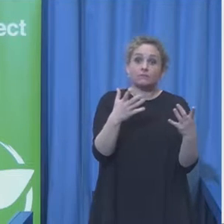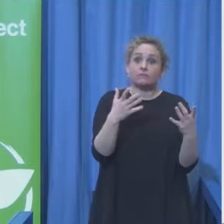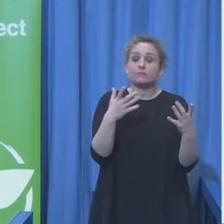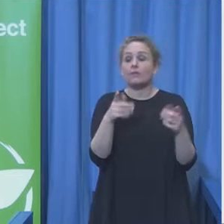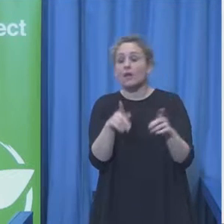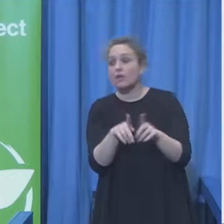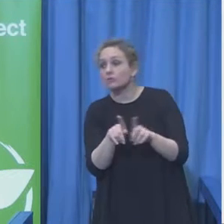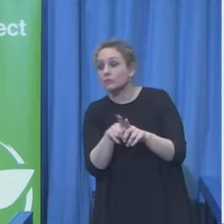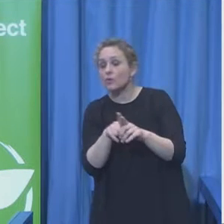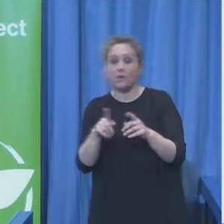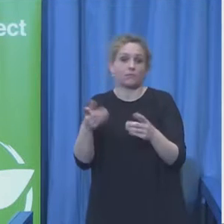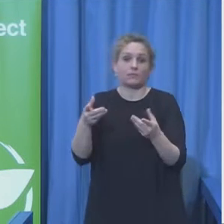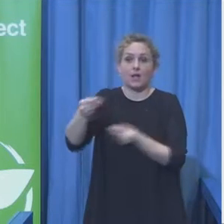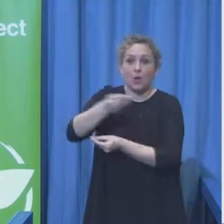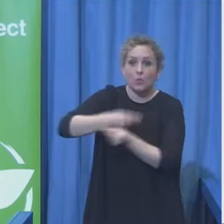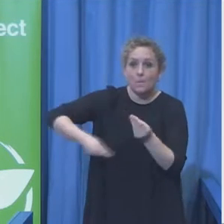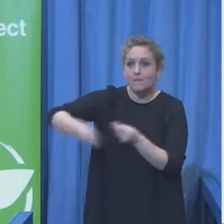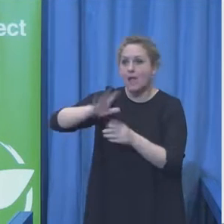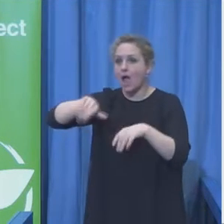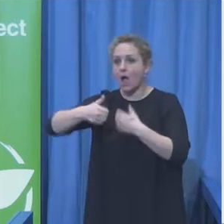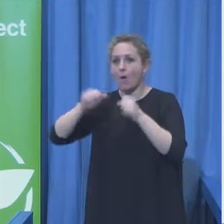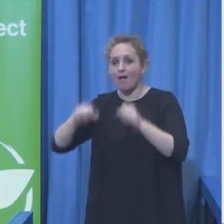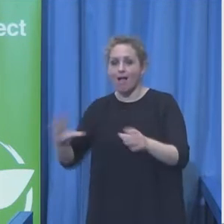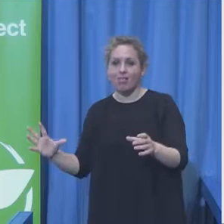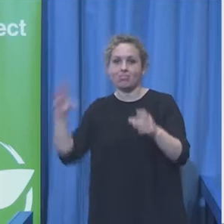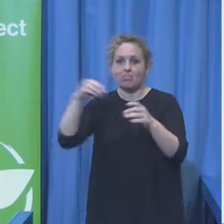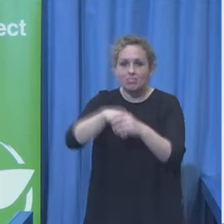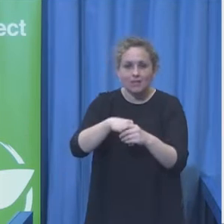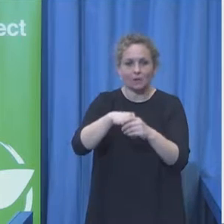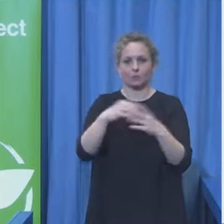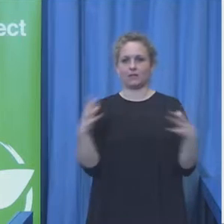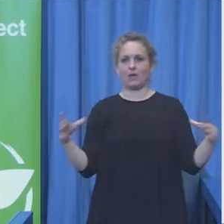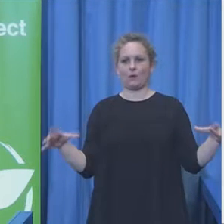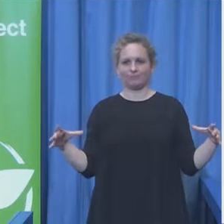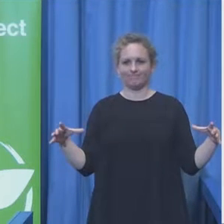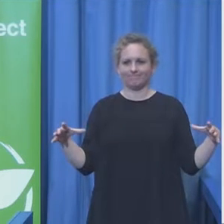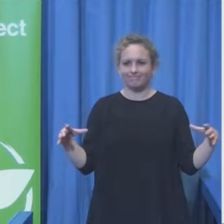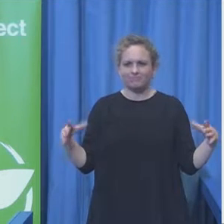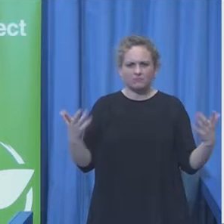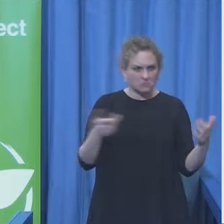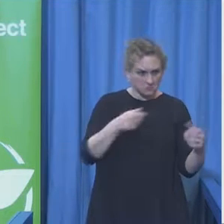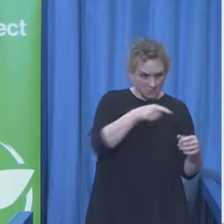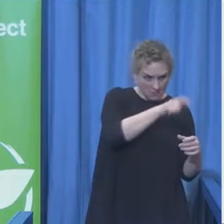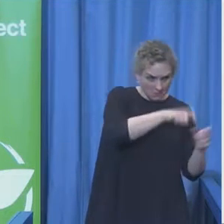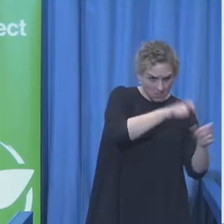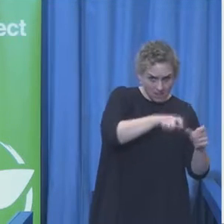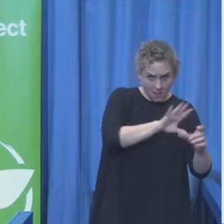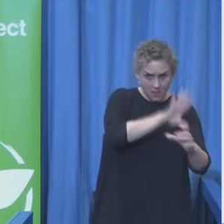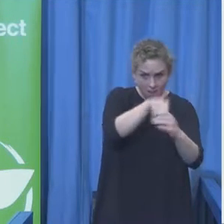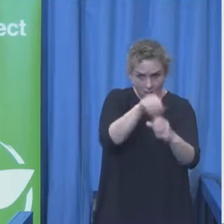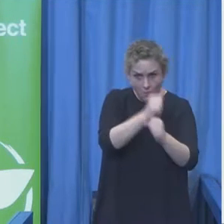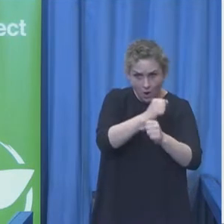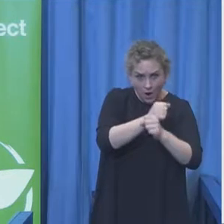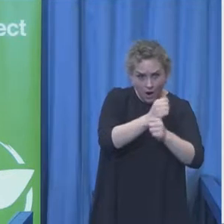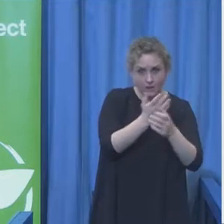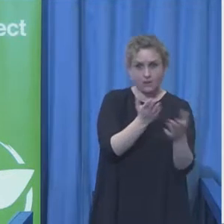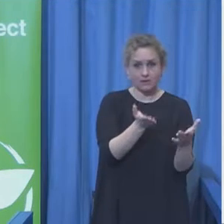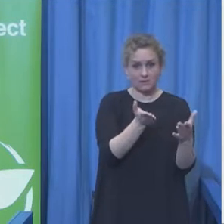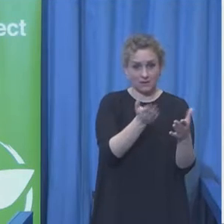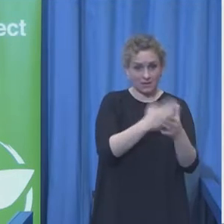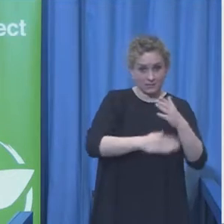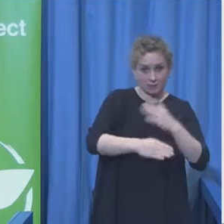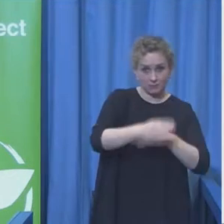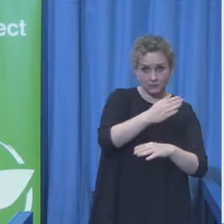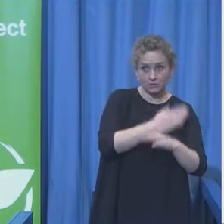on decent work deficits and exclusion and how to overcome them. Early this month, in